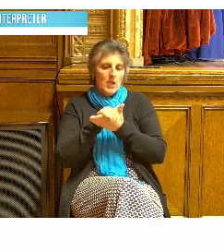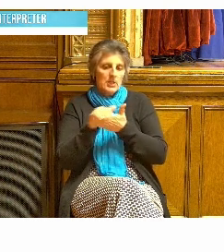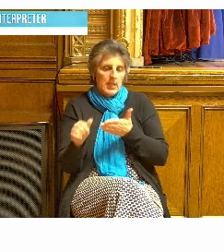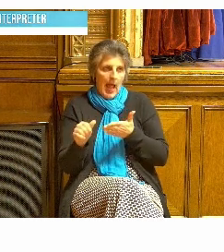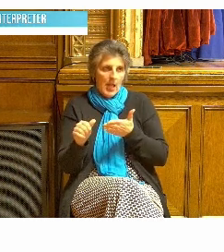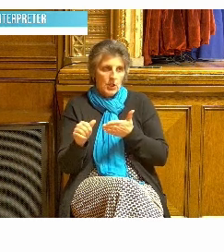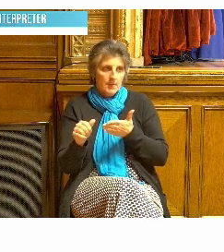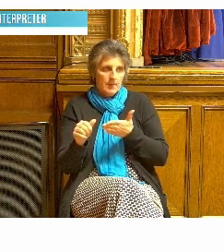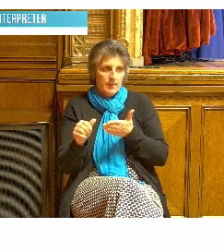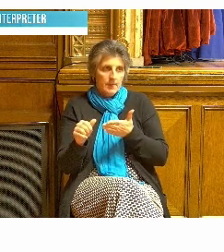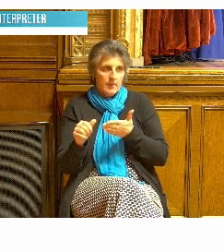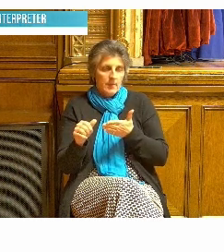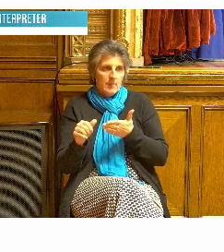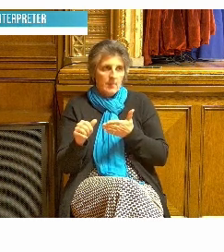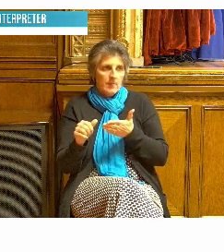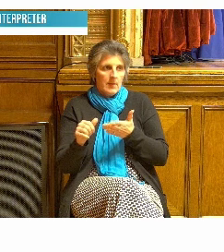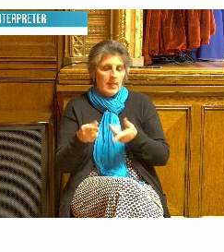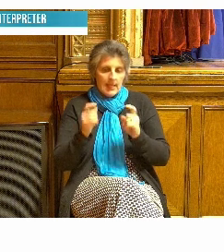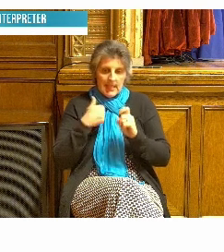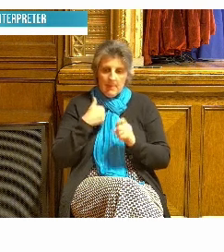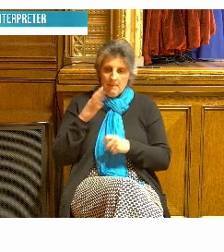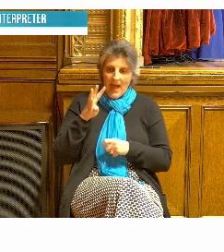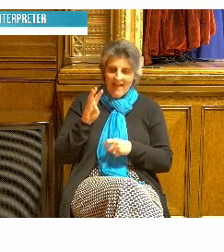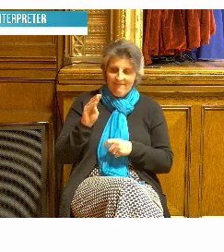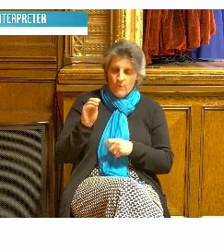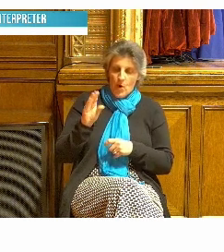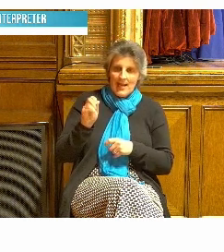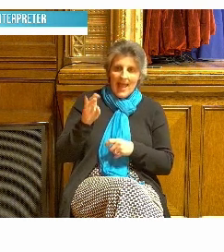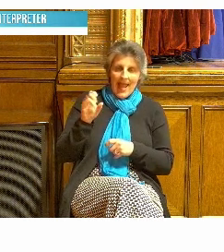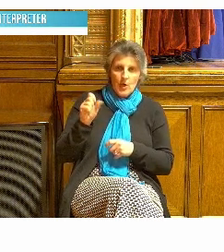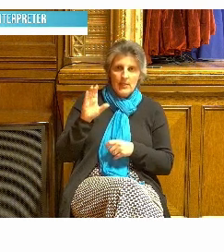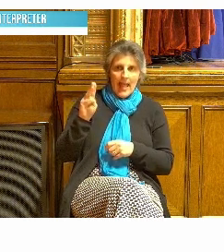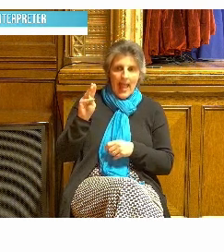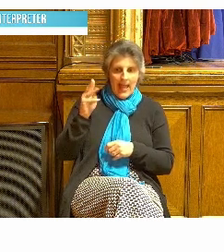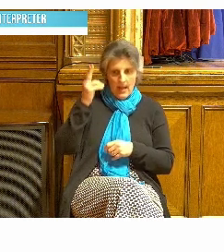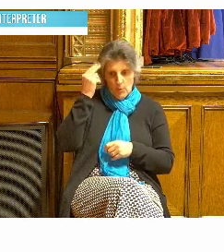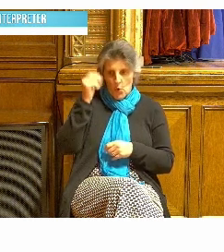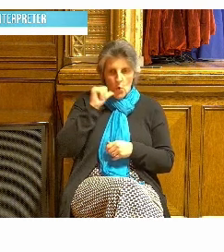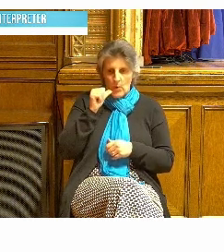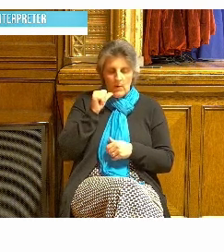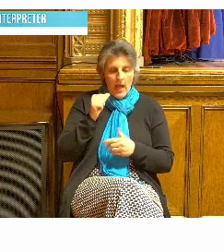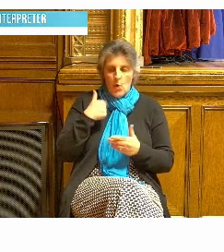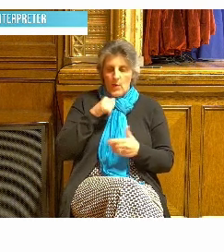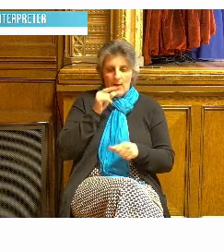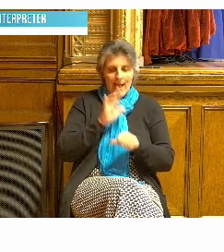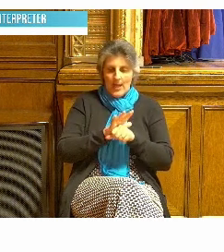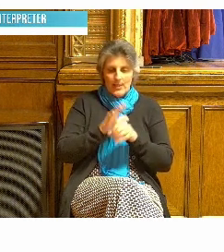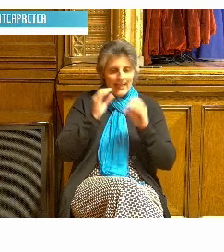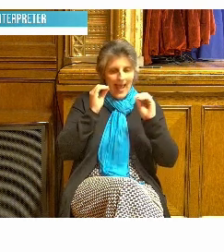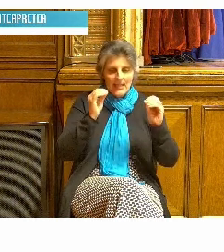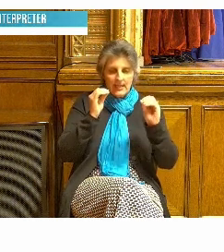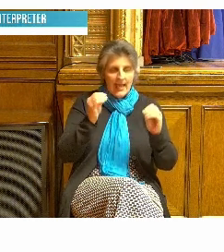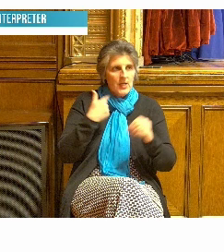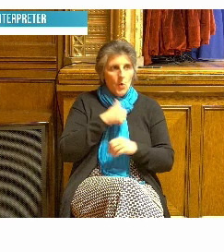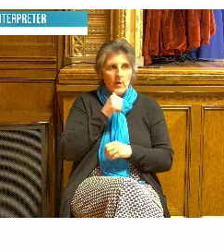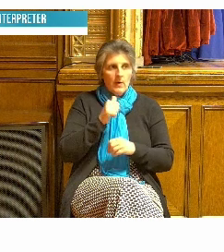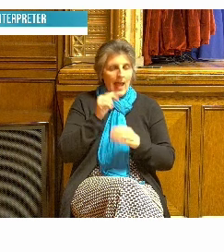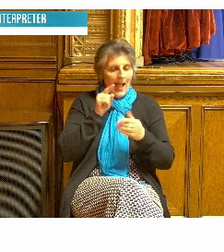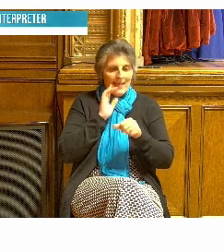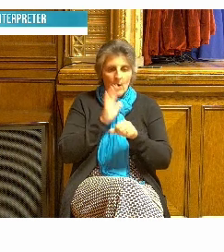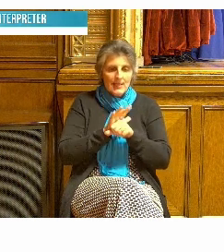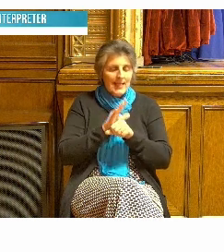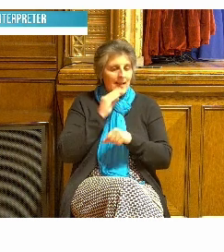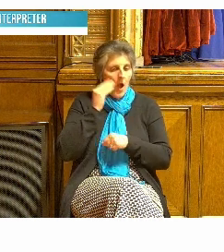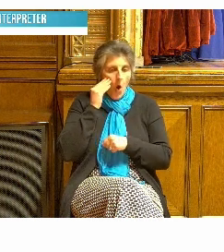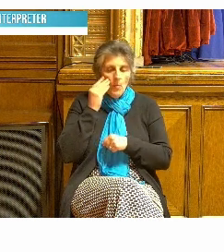$1,809,000,000. Give me my 40 acres and a mule. We were not guaranteed an education. We were not guaranteed